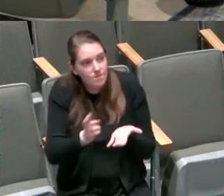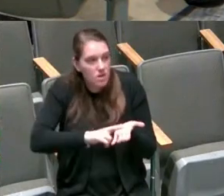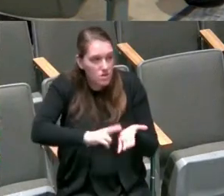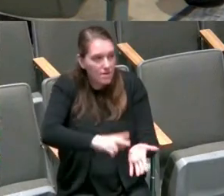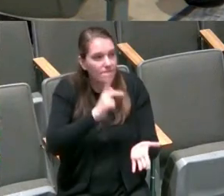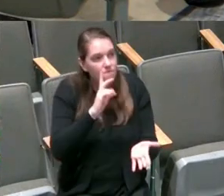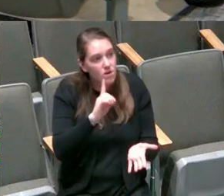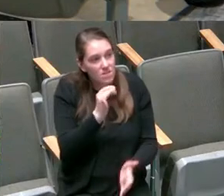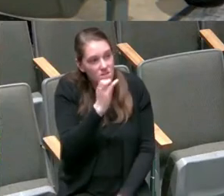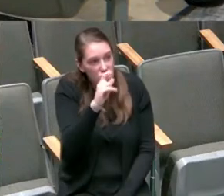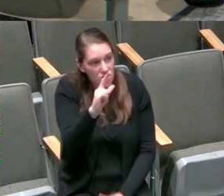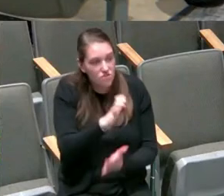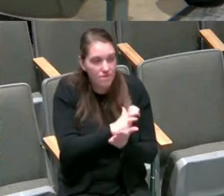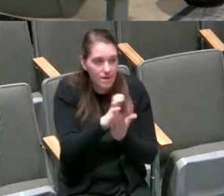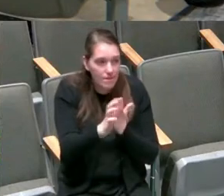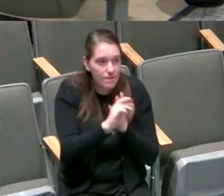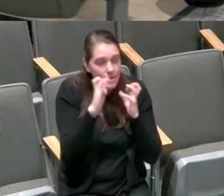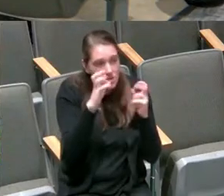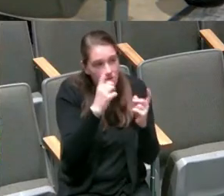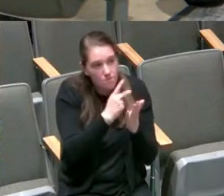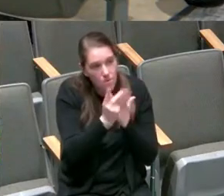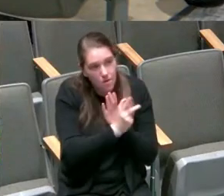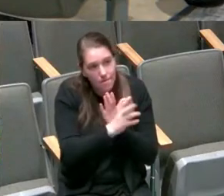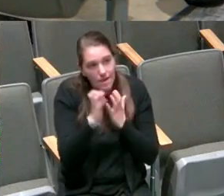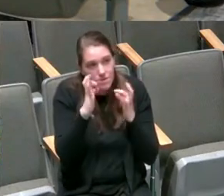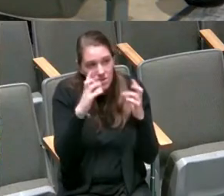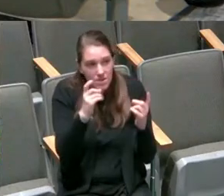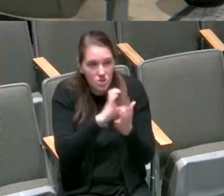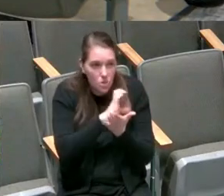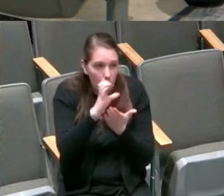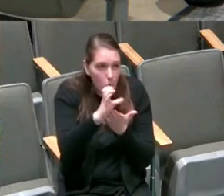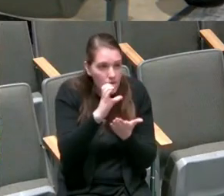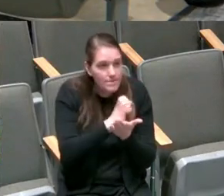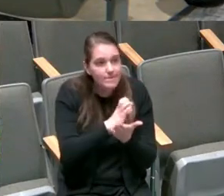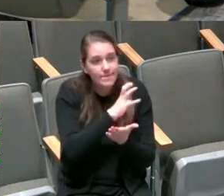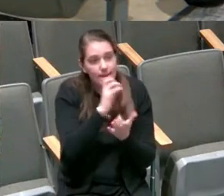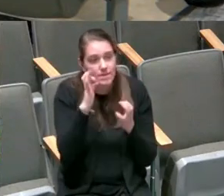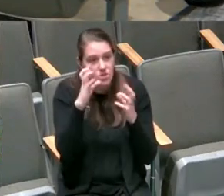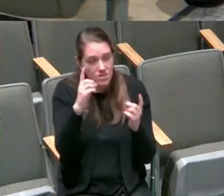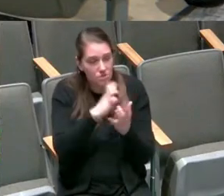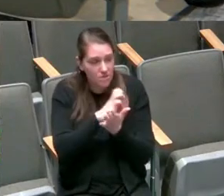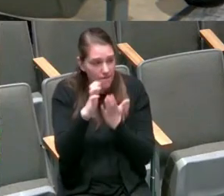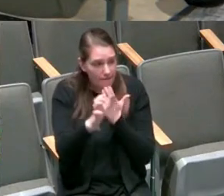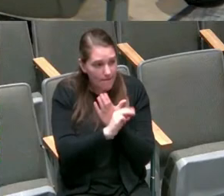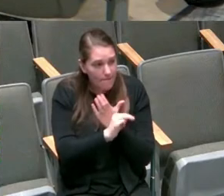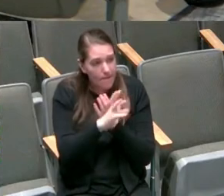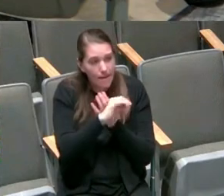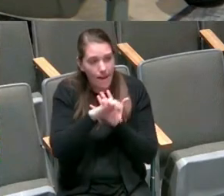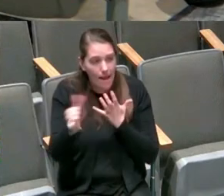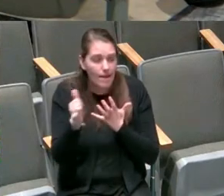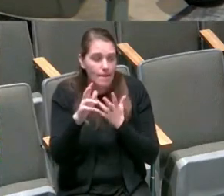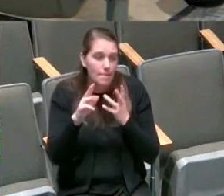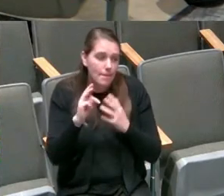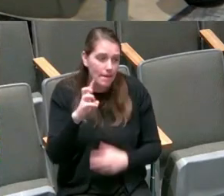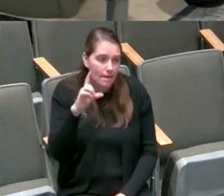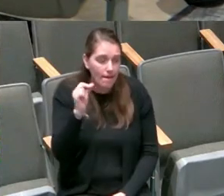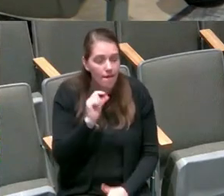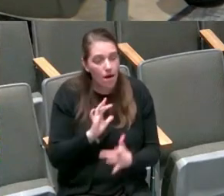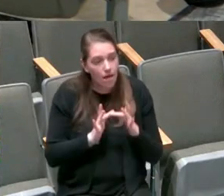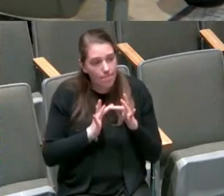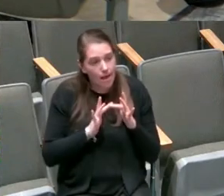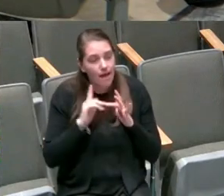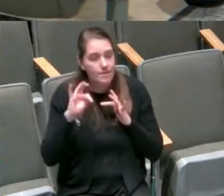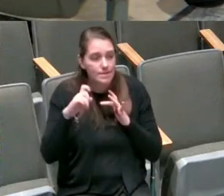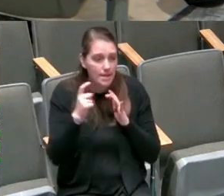digital curriculum educational programs educational courses educational curricula in any media including online